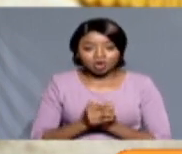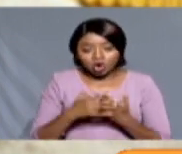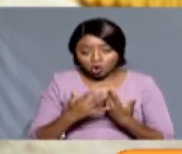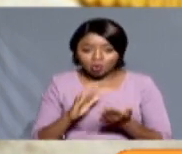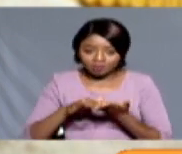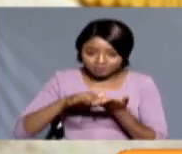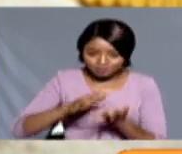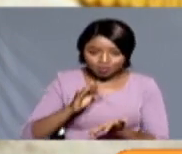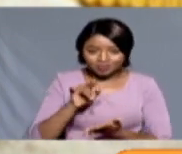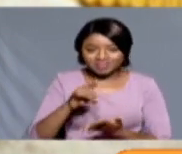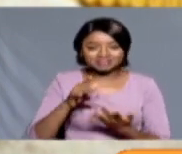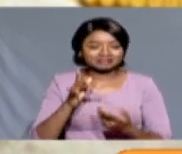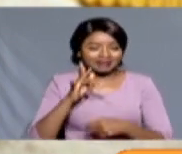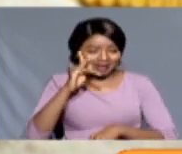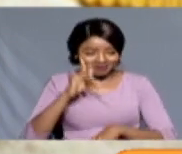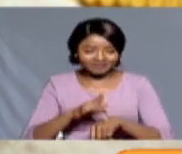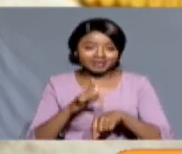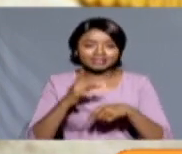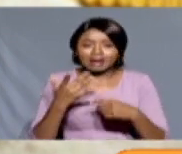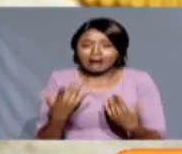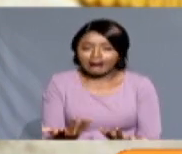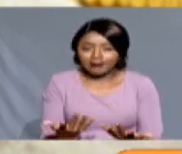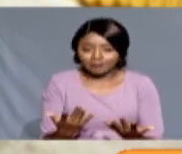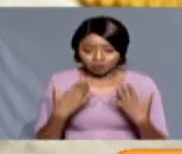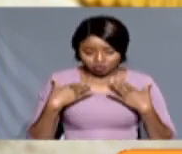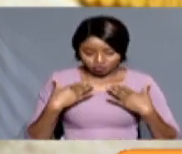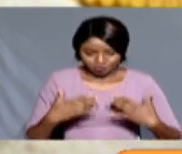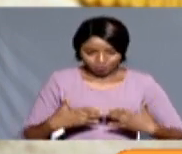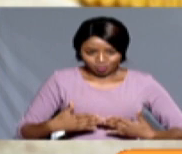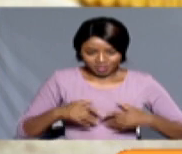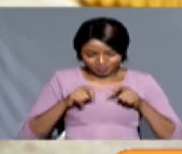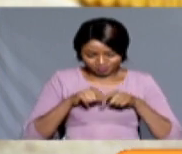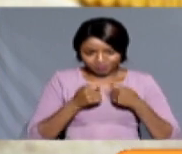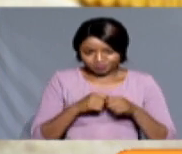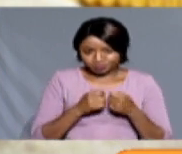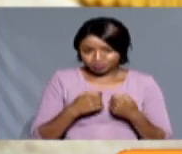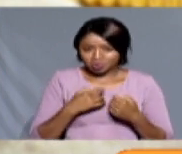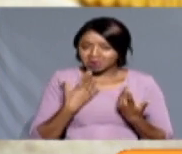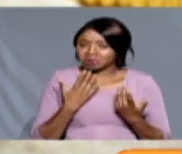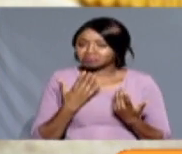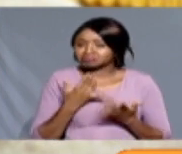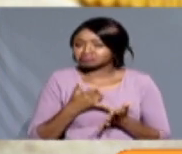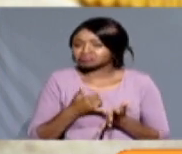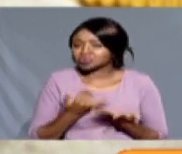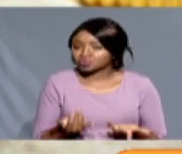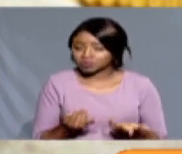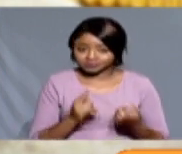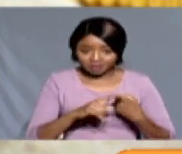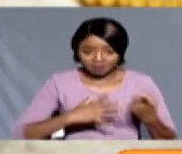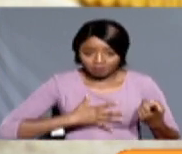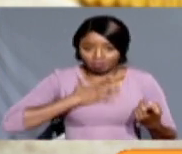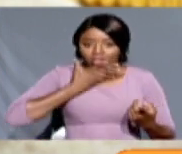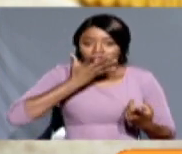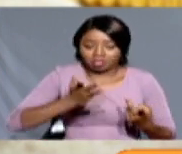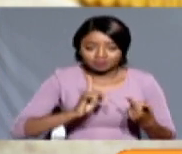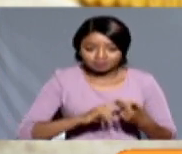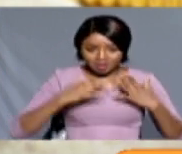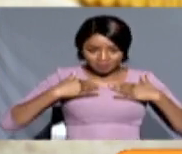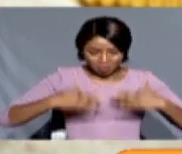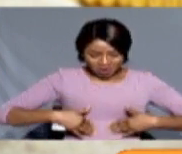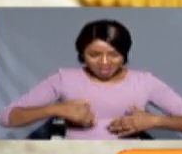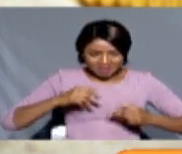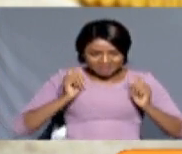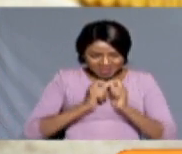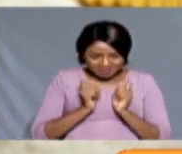higher has been suspected to cause aflatoxicosis. Well, symptoms include vomiting, abdominal pain,